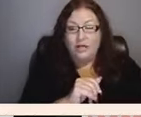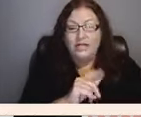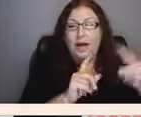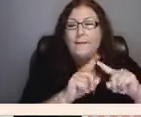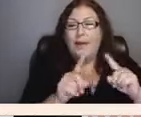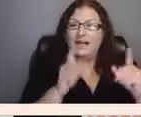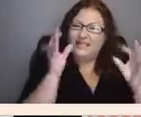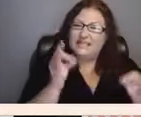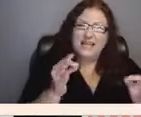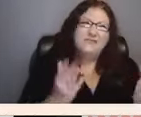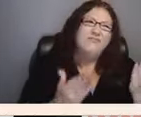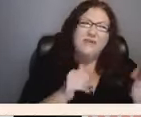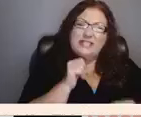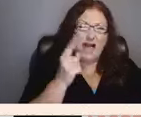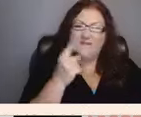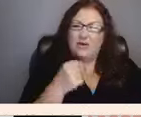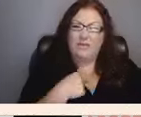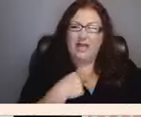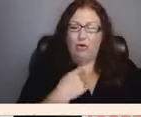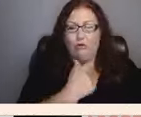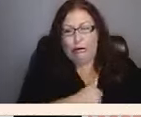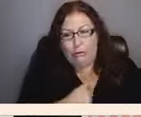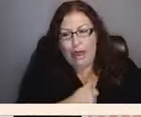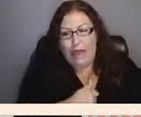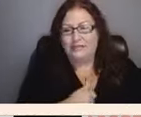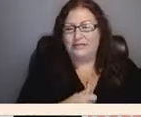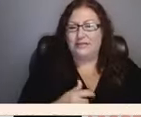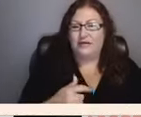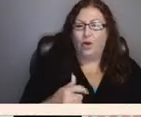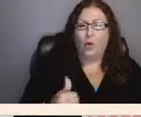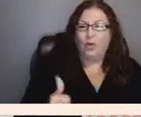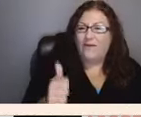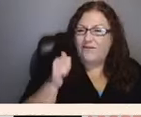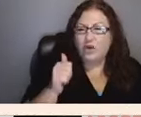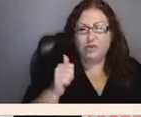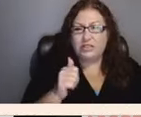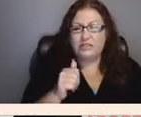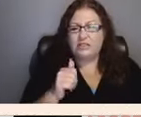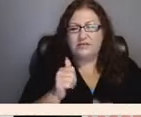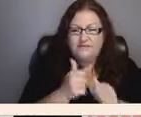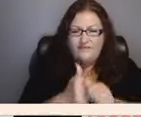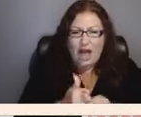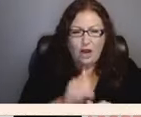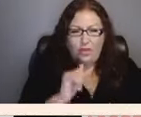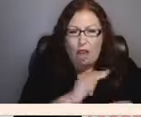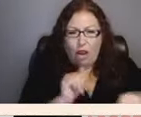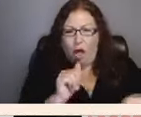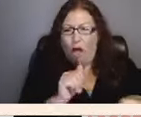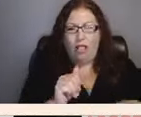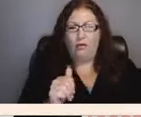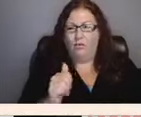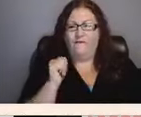me, regrets, or I'm sorry, or refuses the call, or tries to refuse the call. So